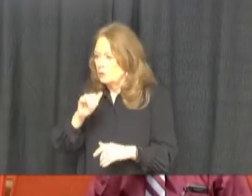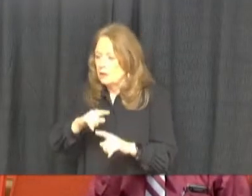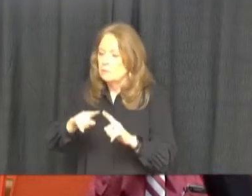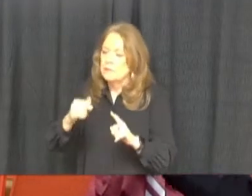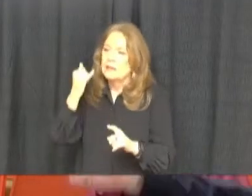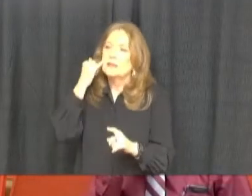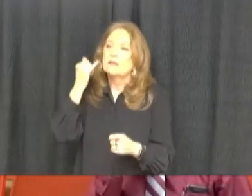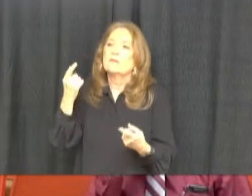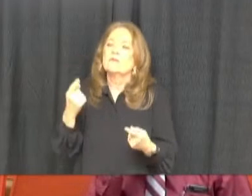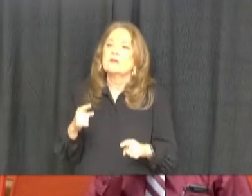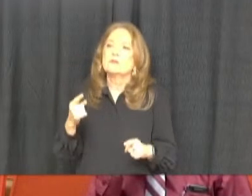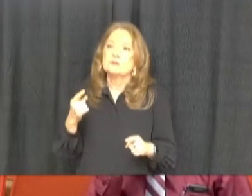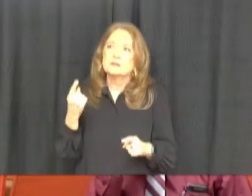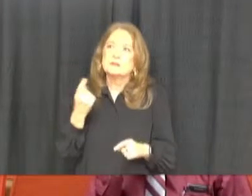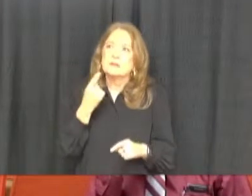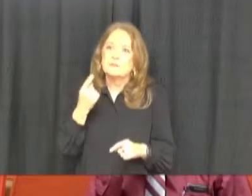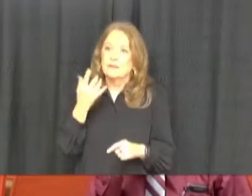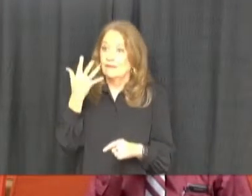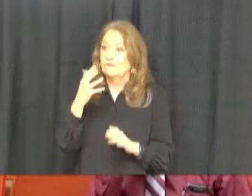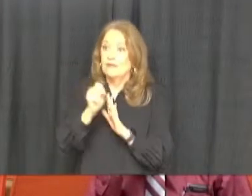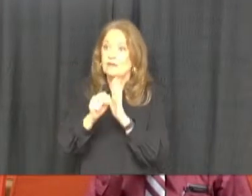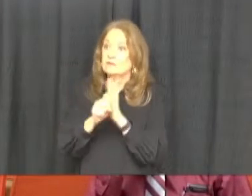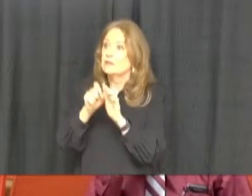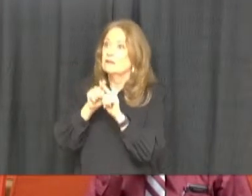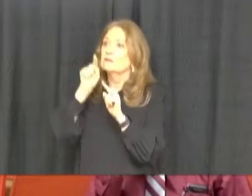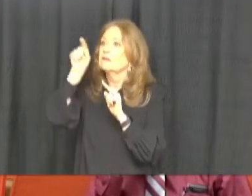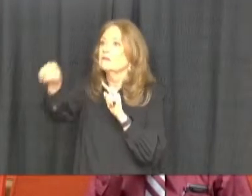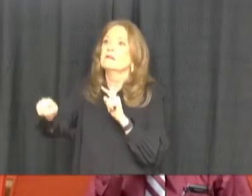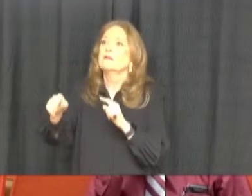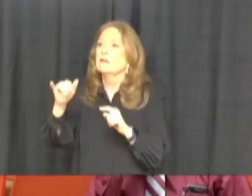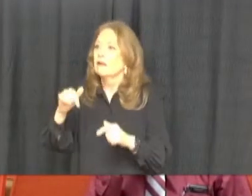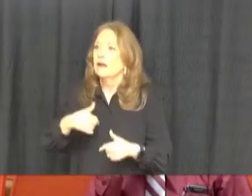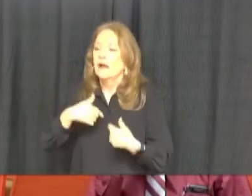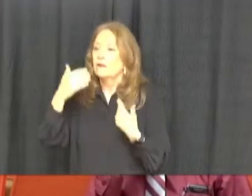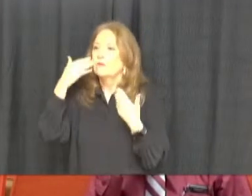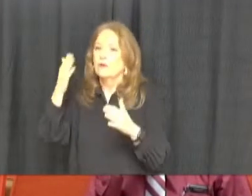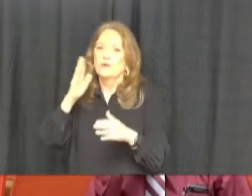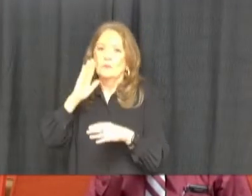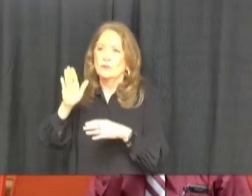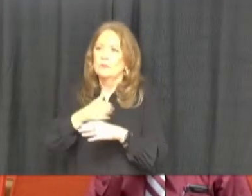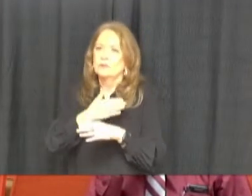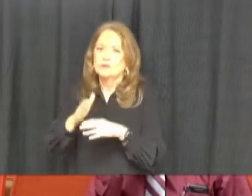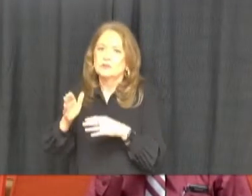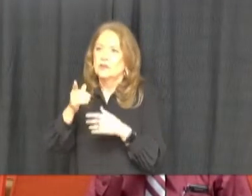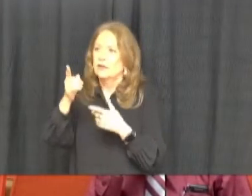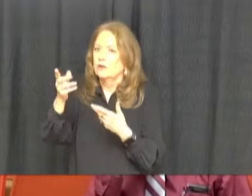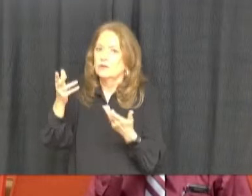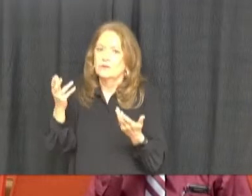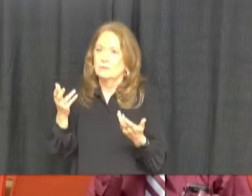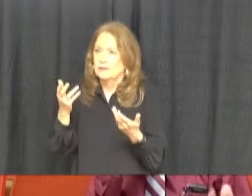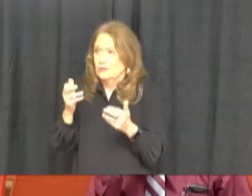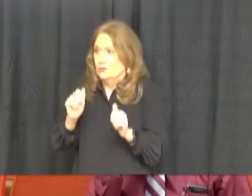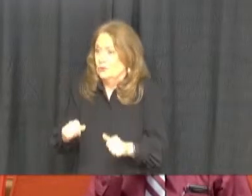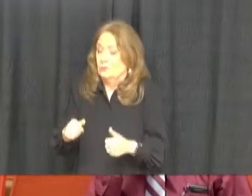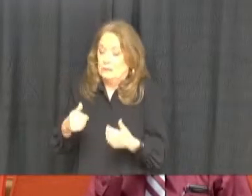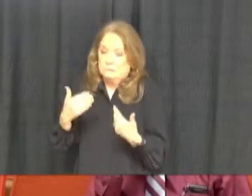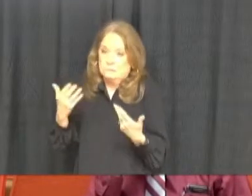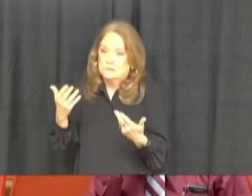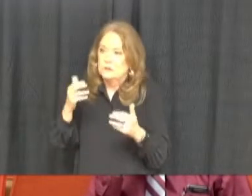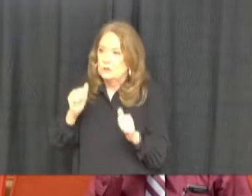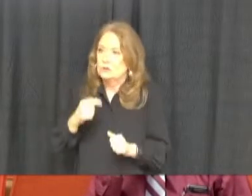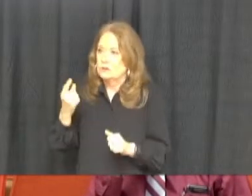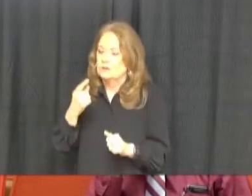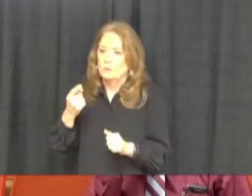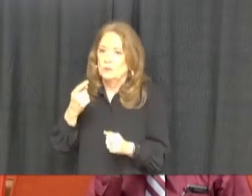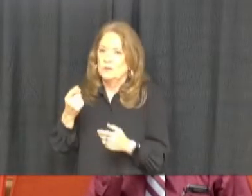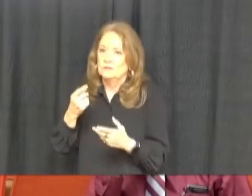there's something, 5 states away that I don't know if we would share with, first off, but could someone take